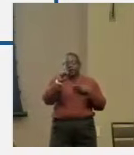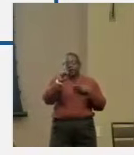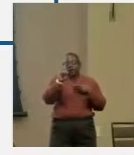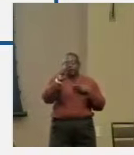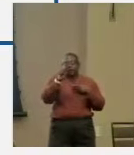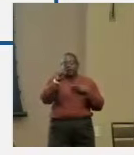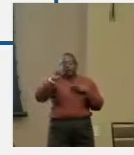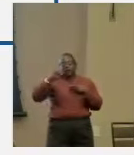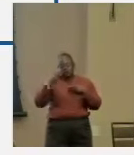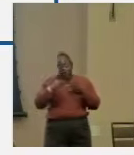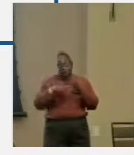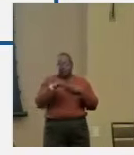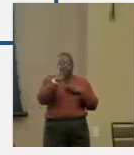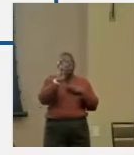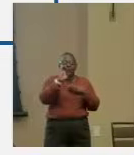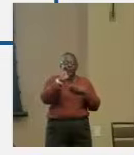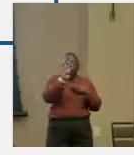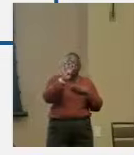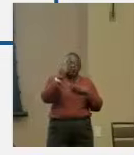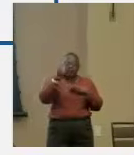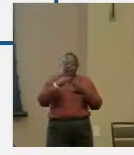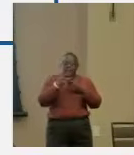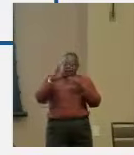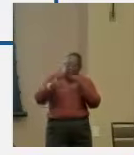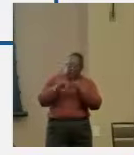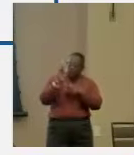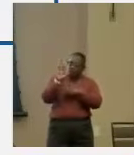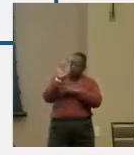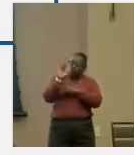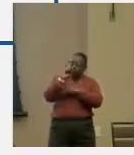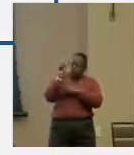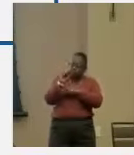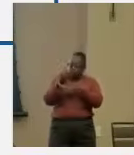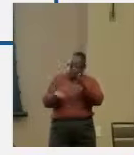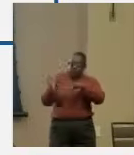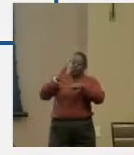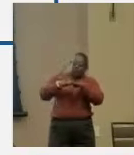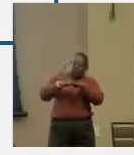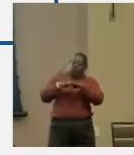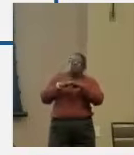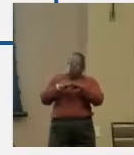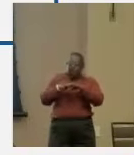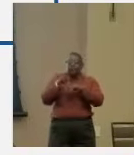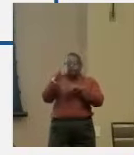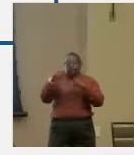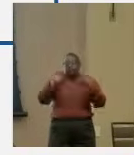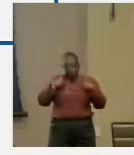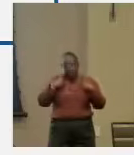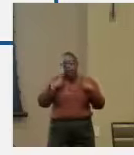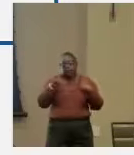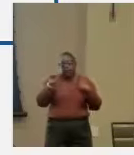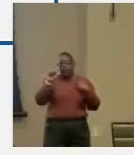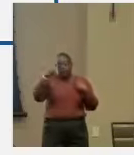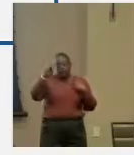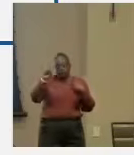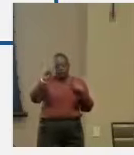and BC4D, they add a 25% value to determining whether or